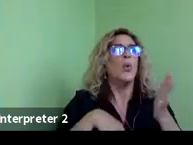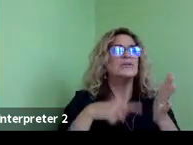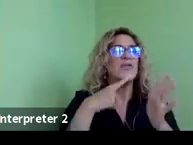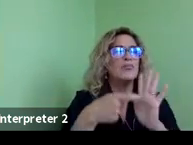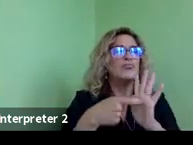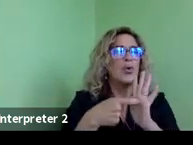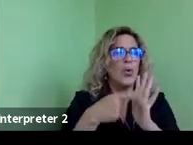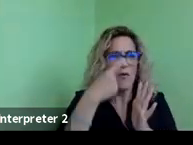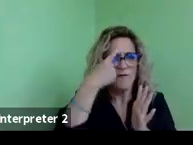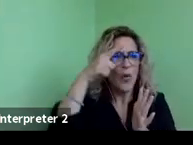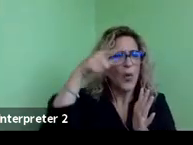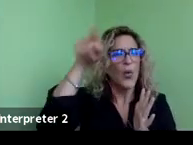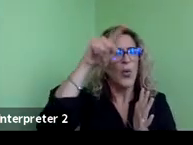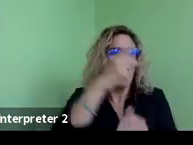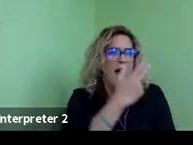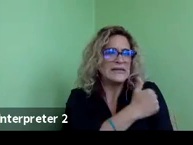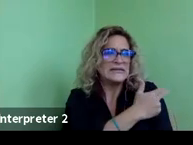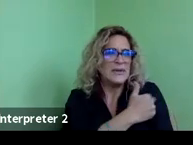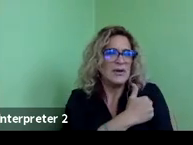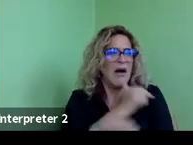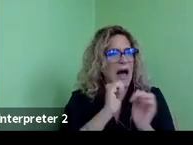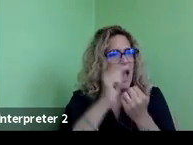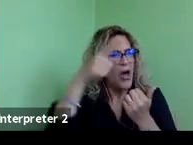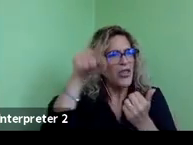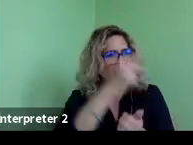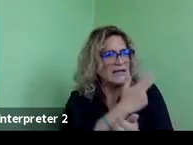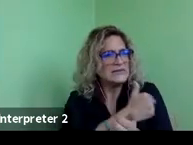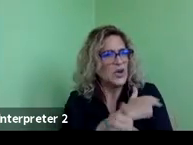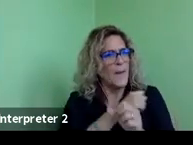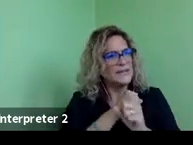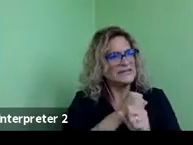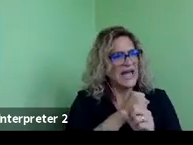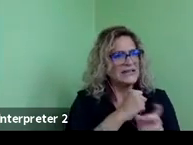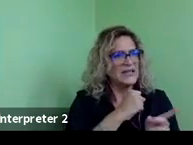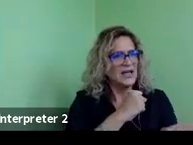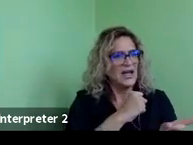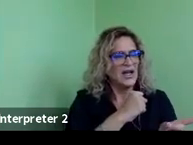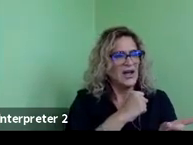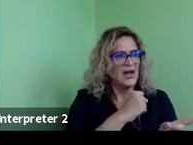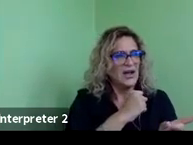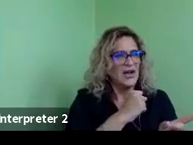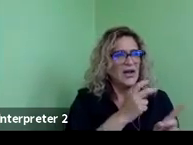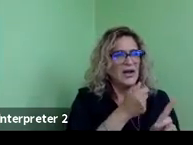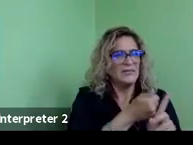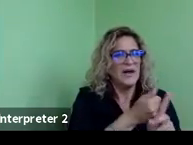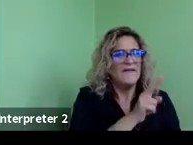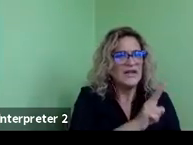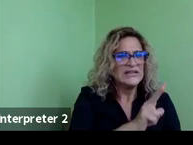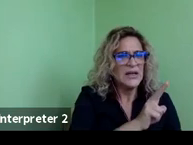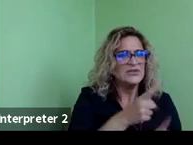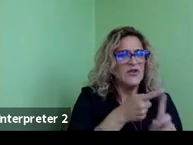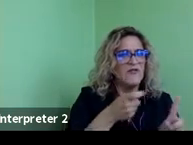and how do they protect the victims from their abuser? It means victim information probably.